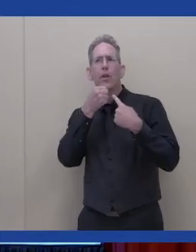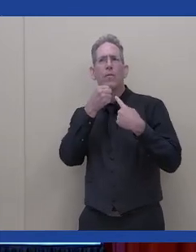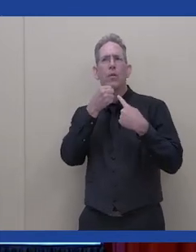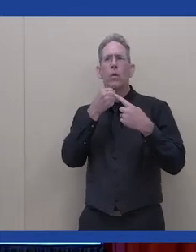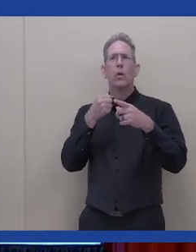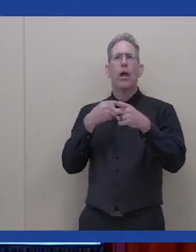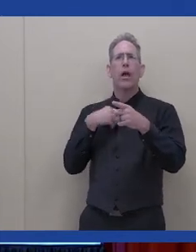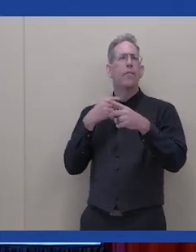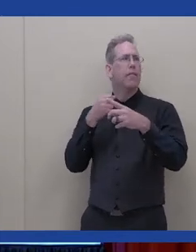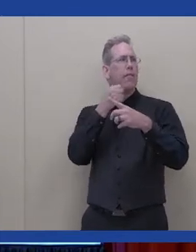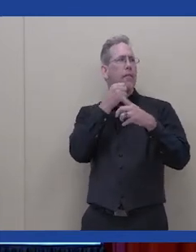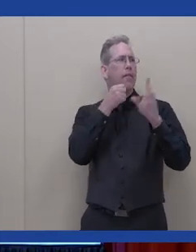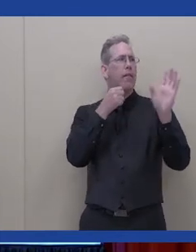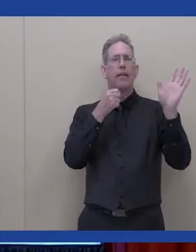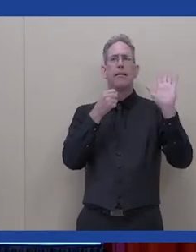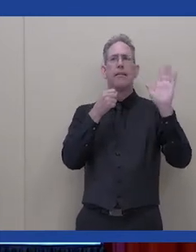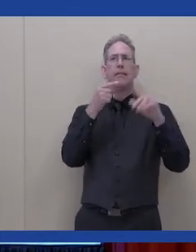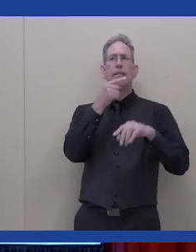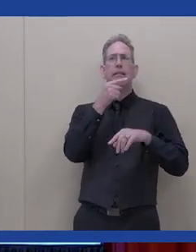They're in the back.